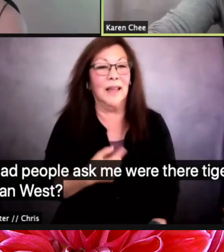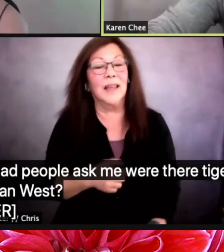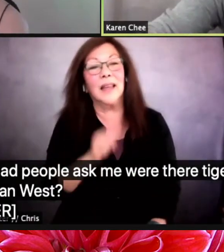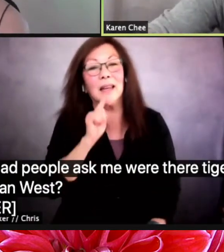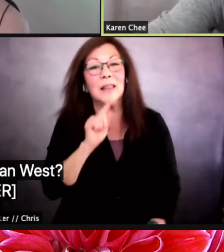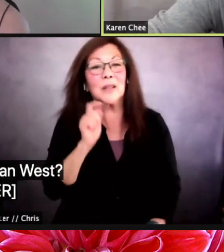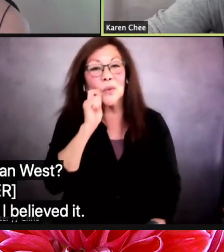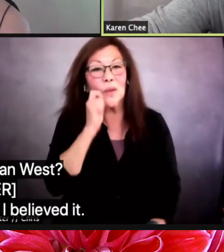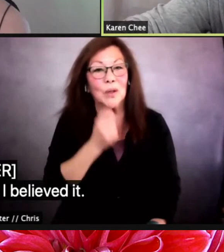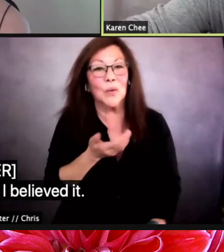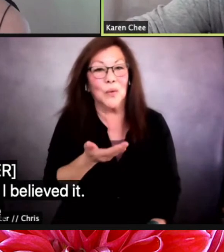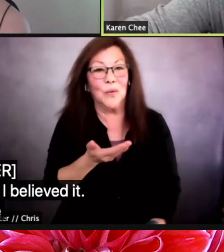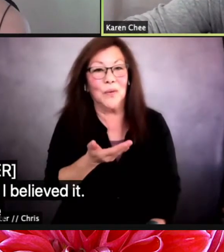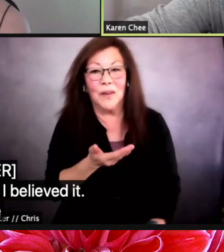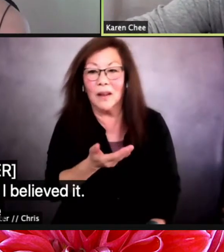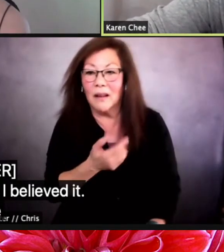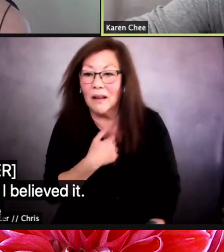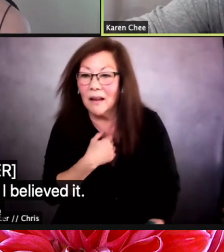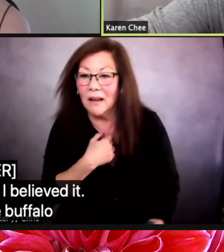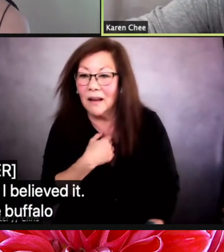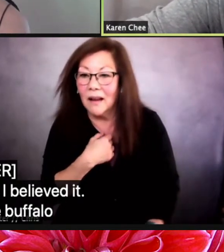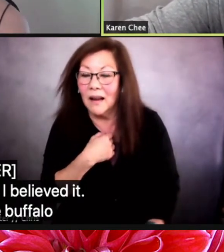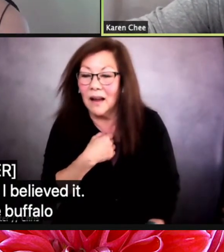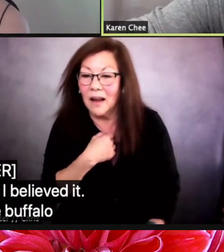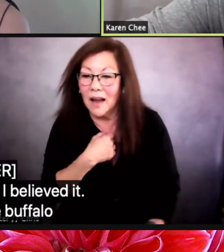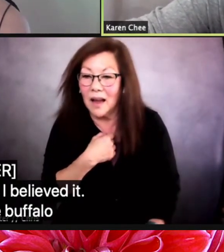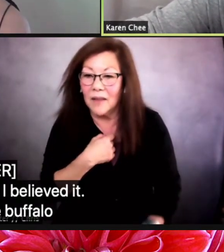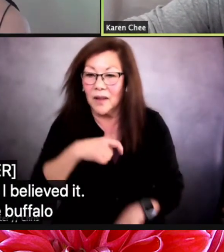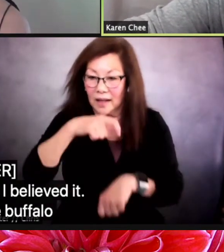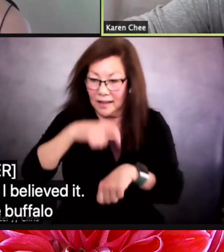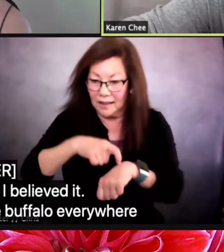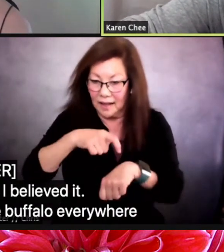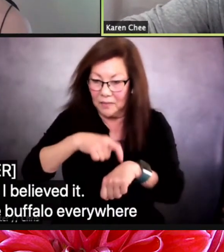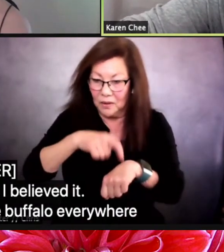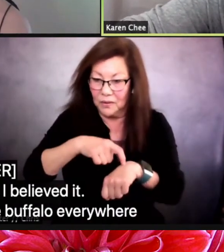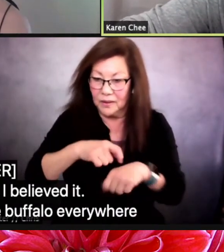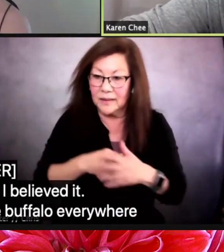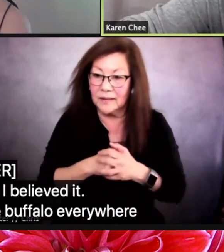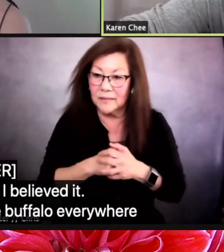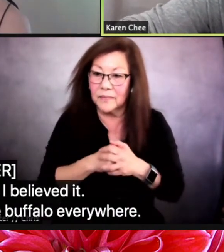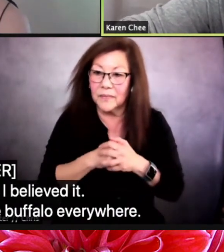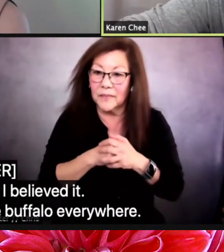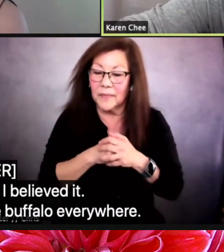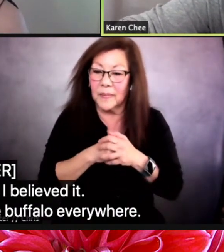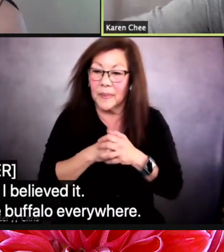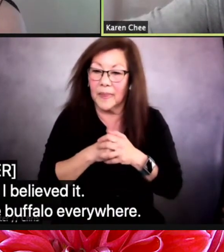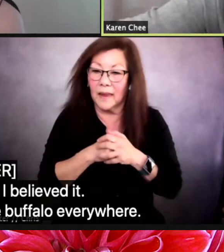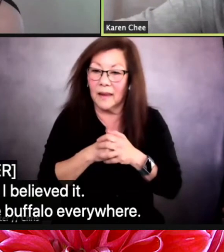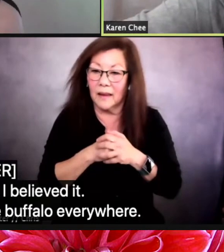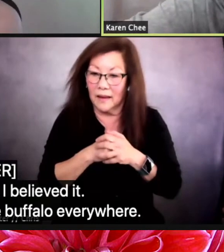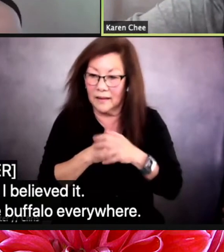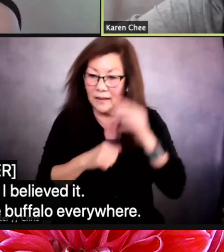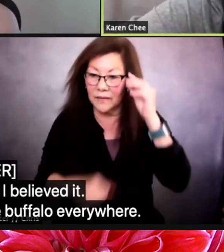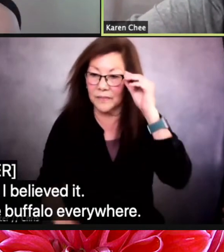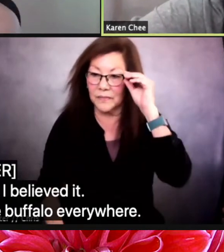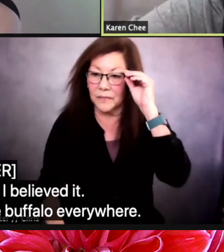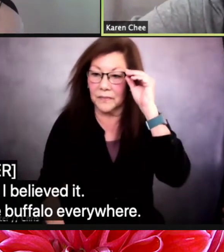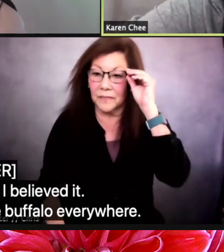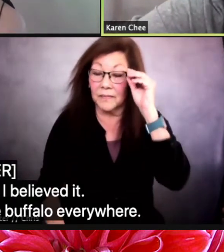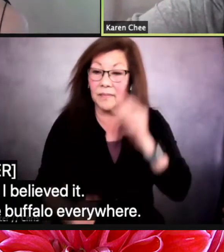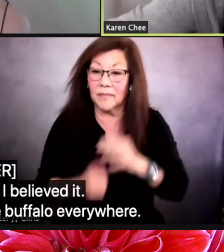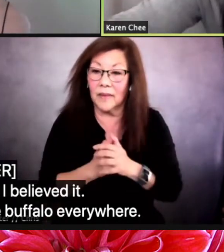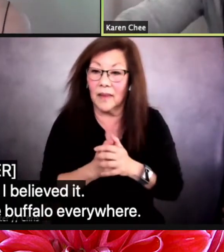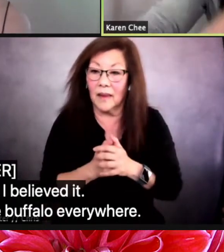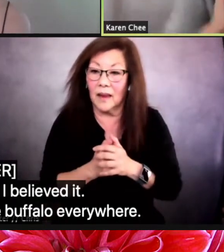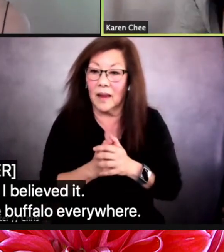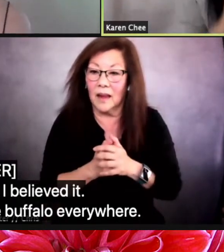I think I have gotten a time notice. Let me just make sure I'm not going over the time. If I have, feel free to have somebody yell it